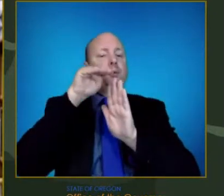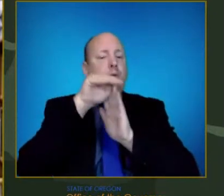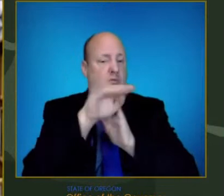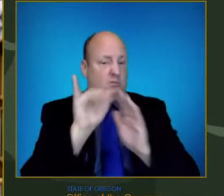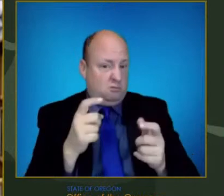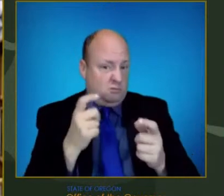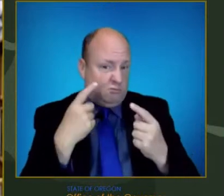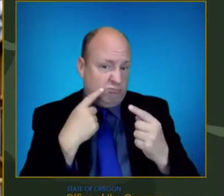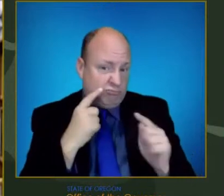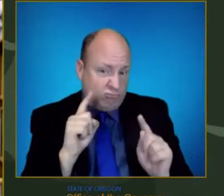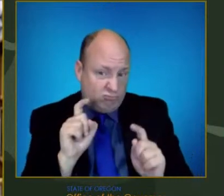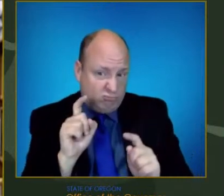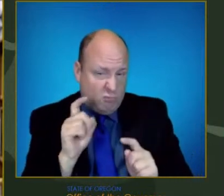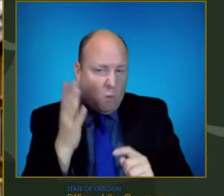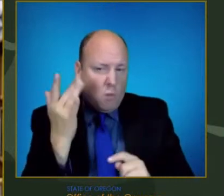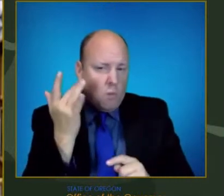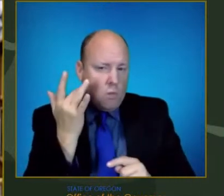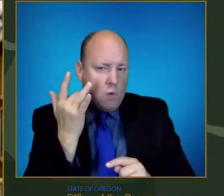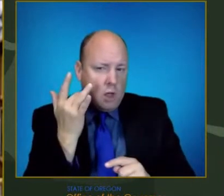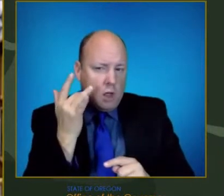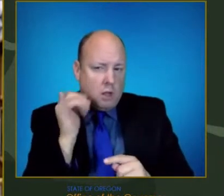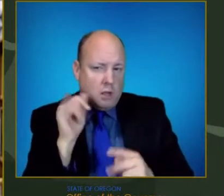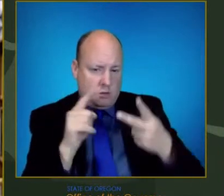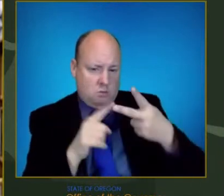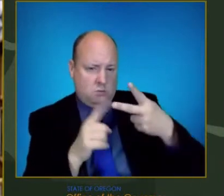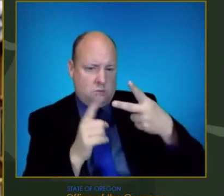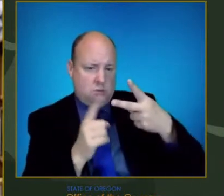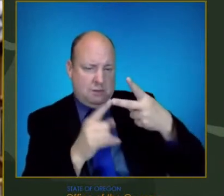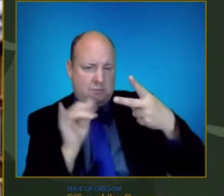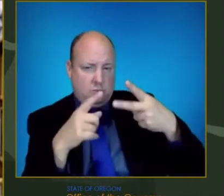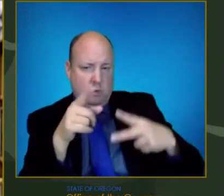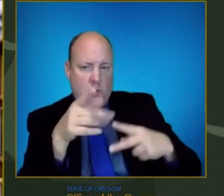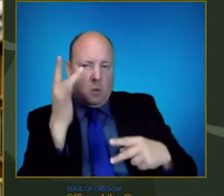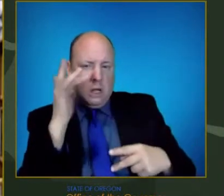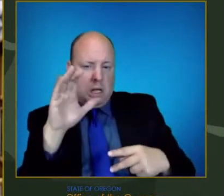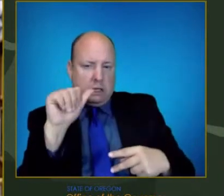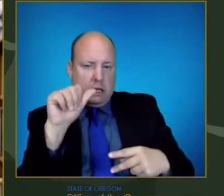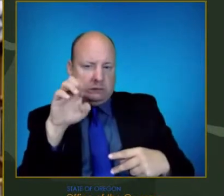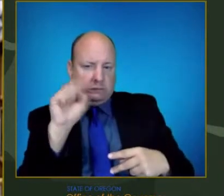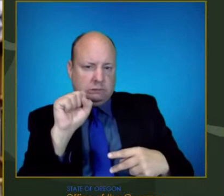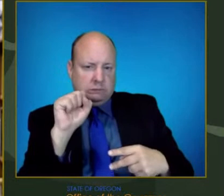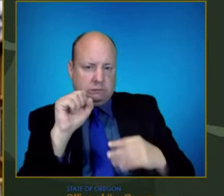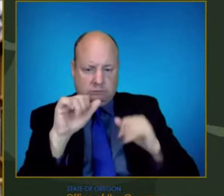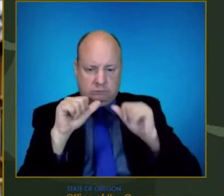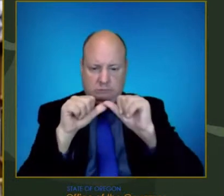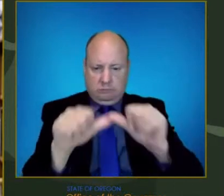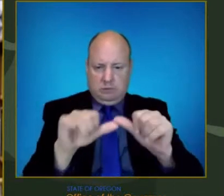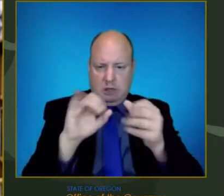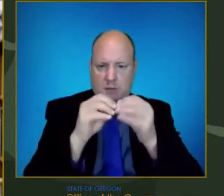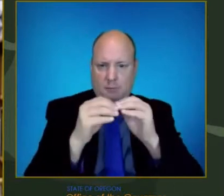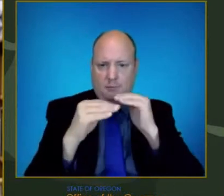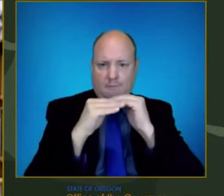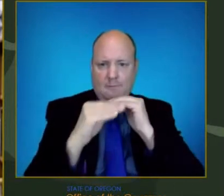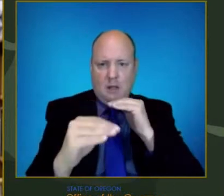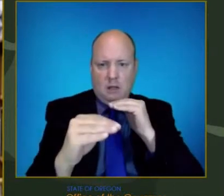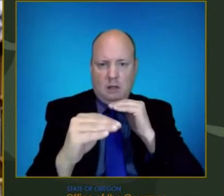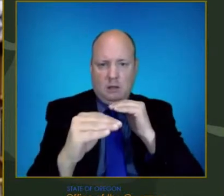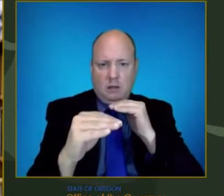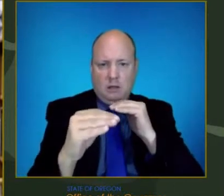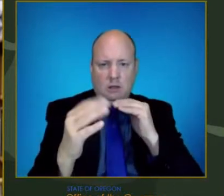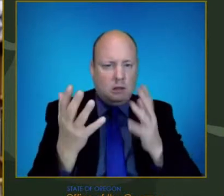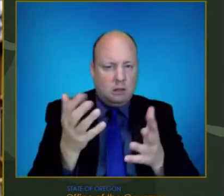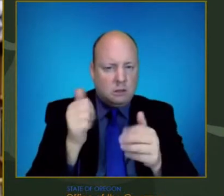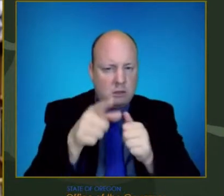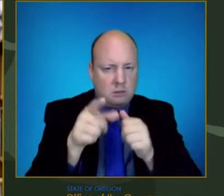be flat for the past week? Have you been able to trace cases other than the Pendleton Roundup, which I understand did spark